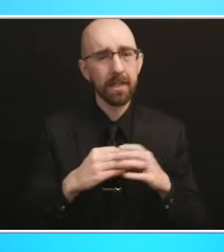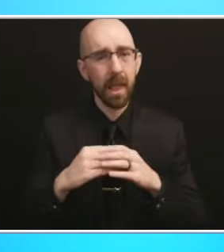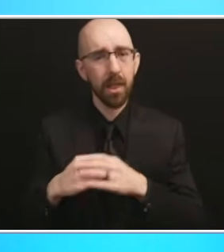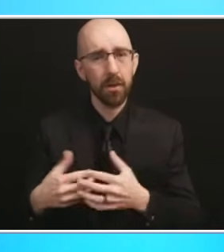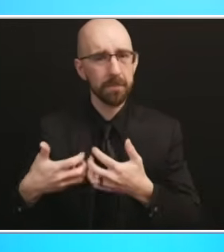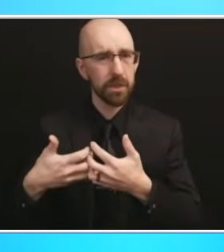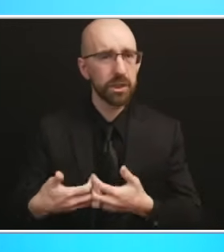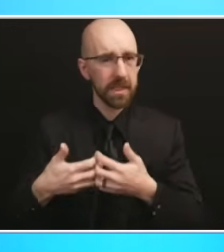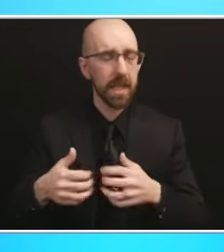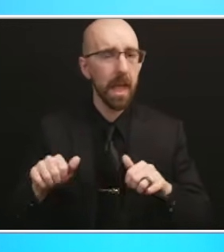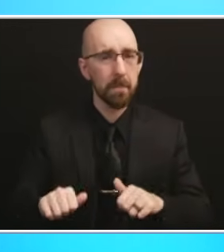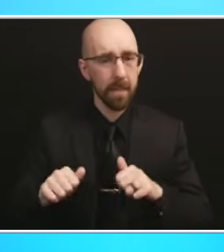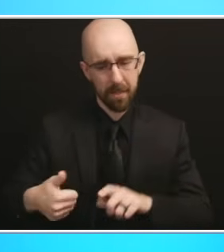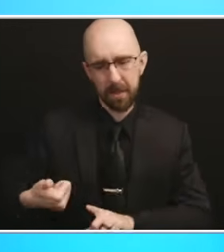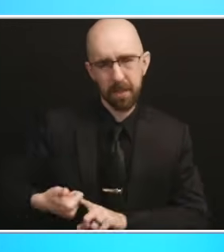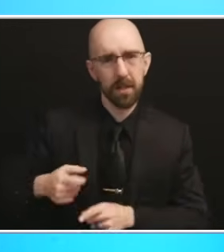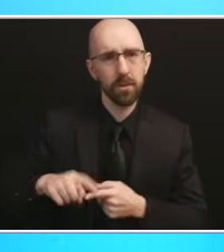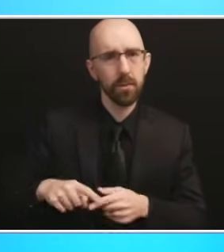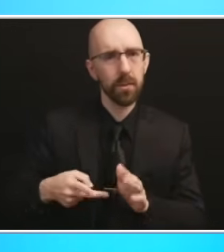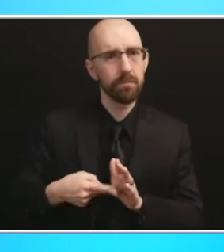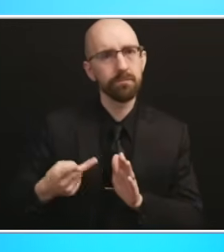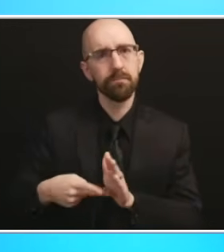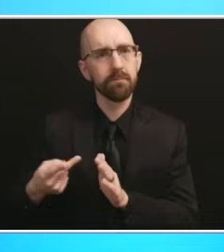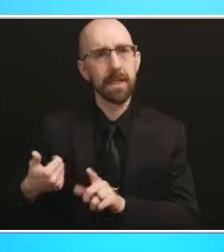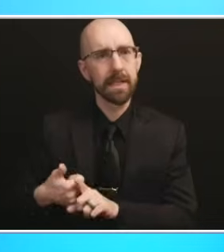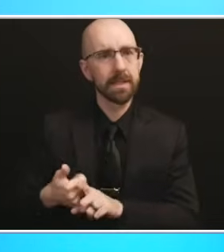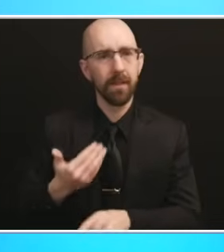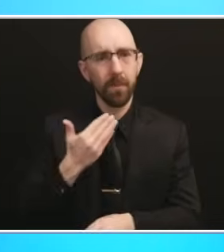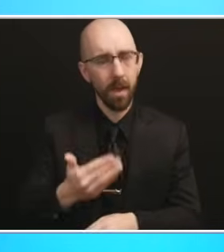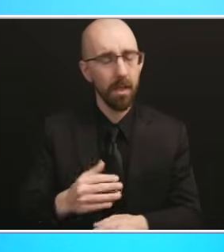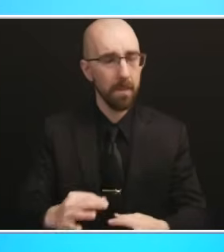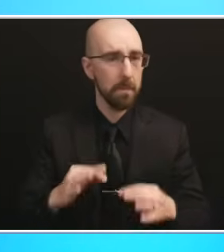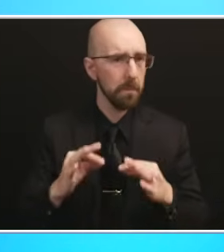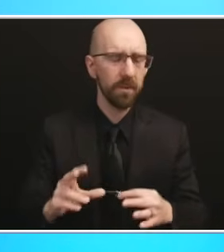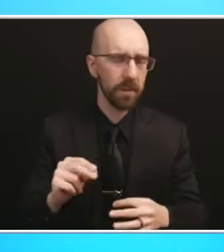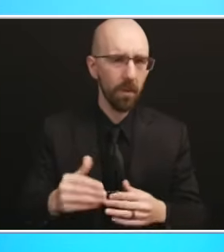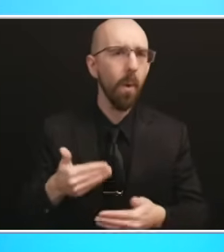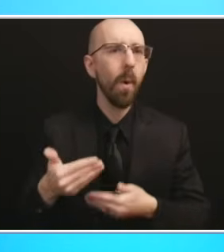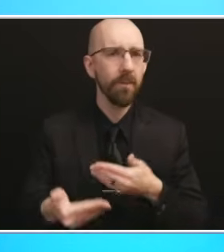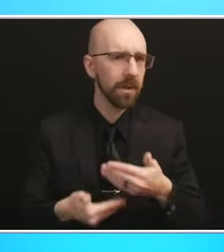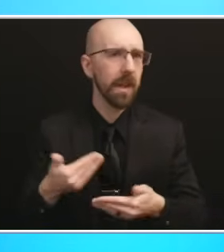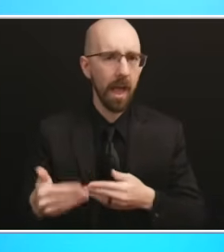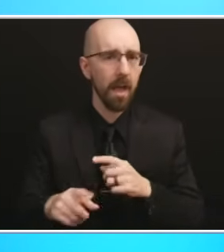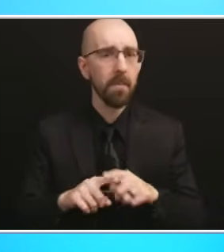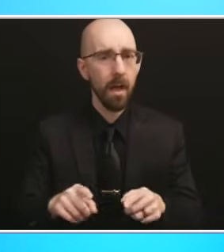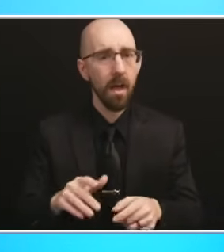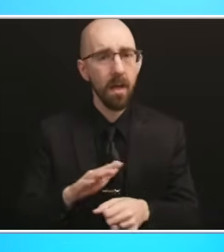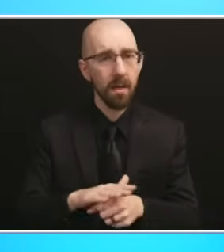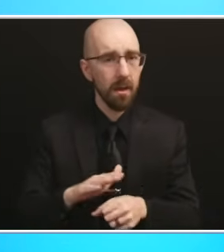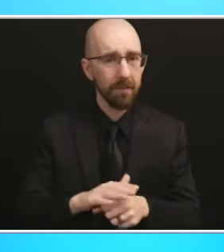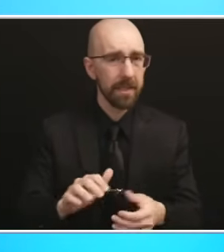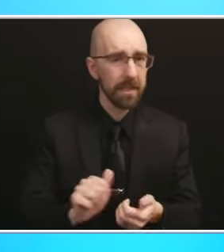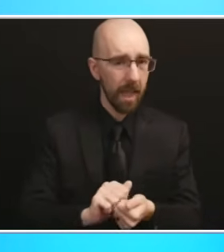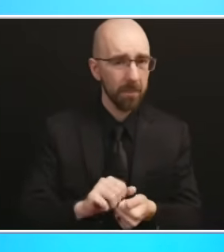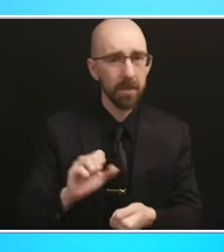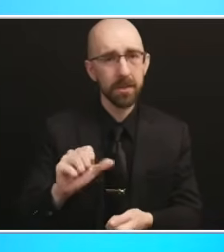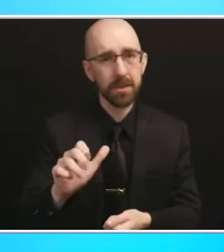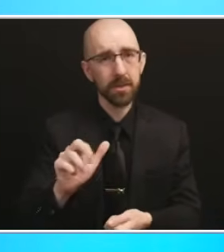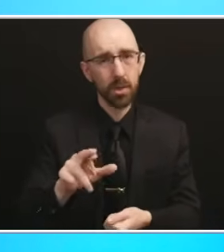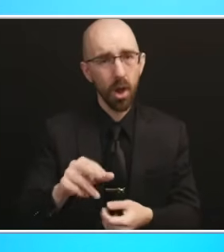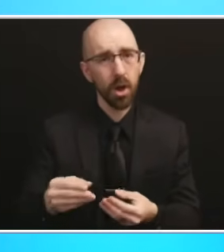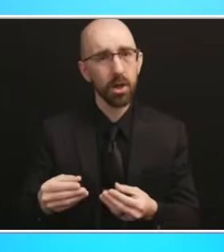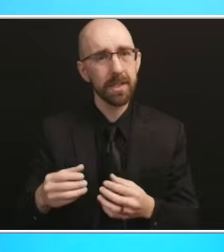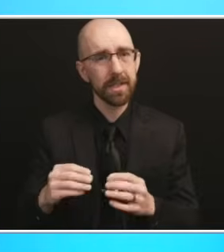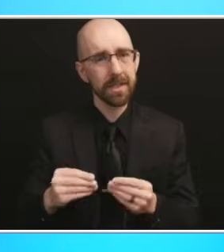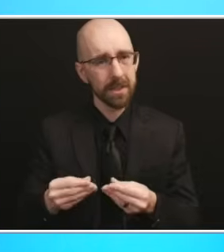ability to replicate itself very well. It's not perfect over time. If there is enough damage, there can be scar tissue that builds up. But for a